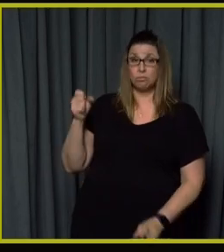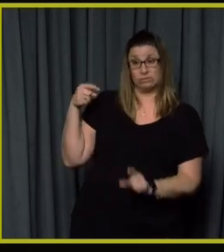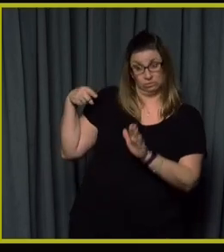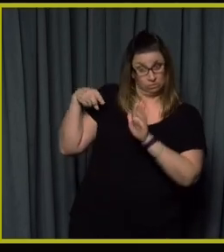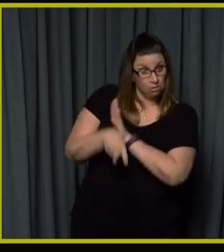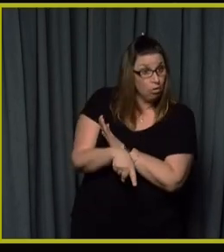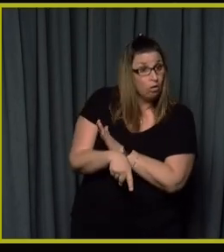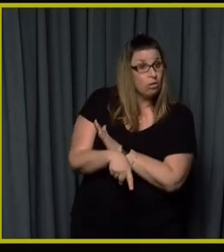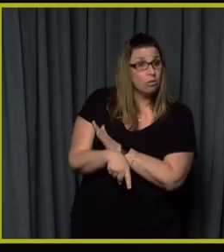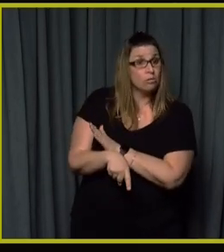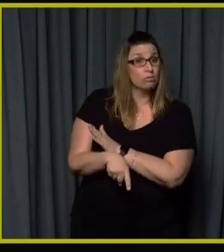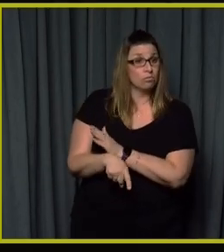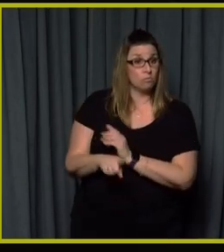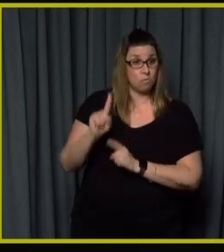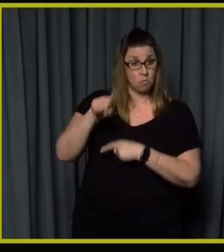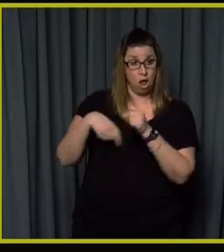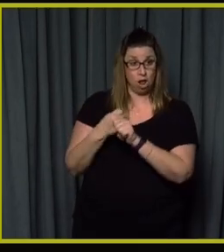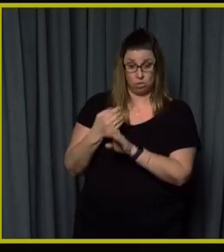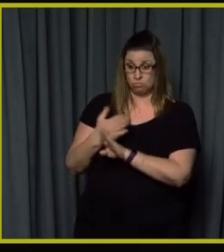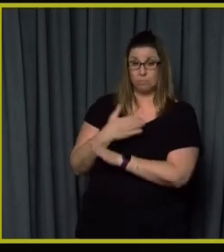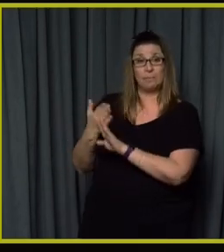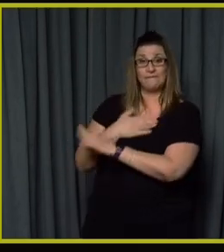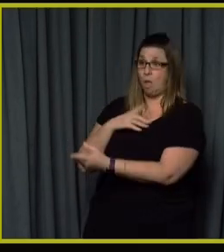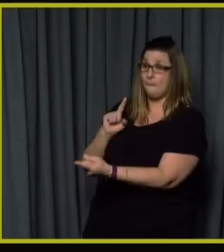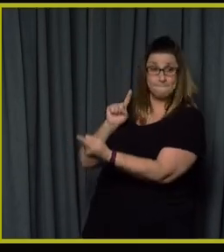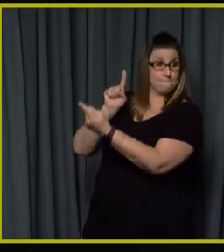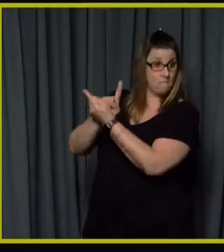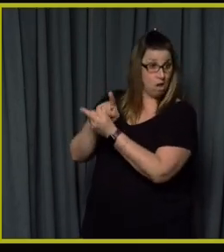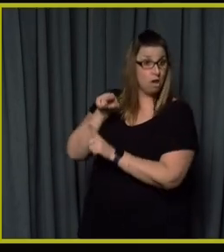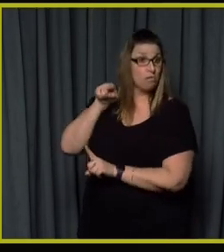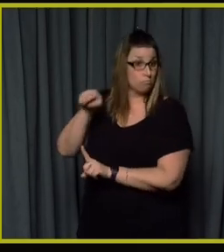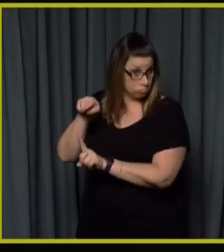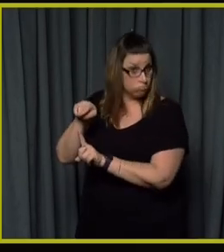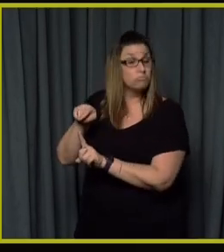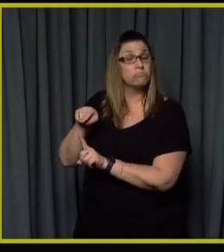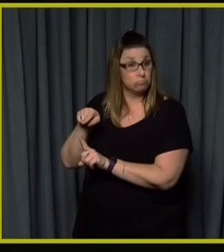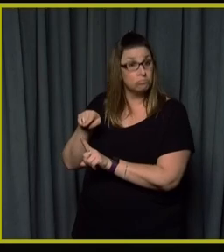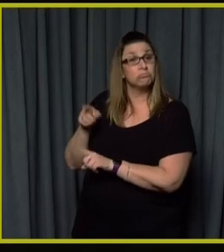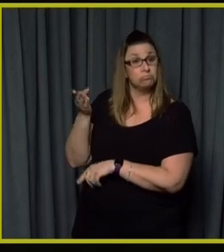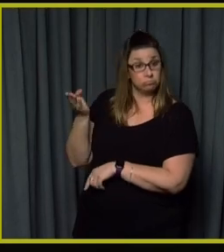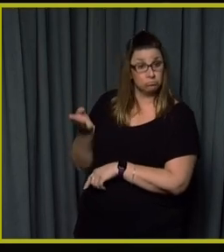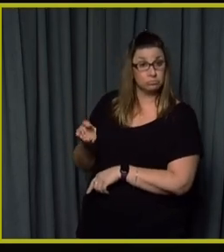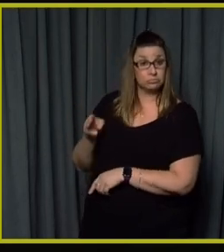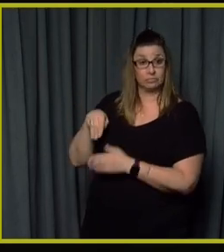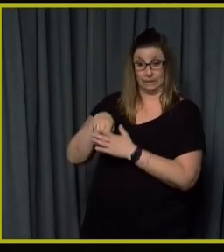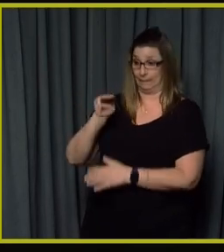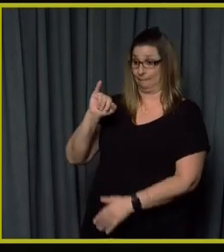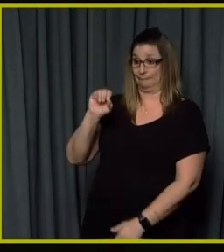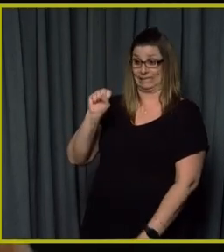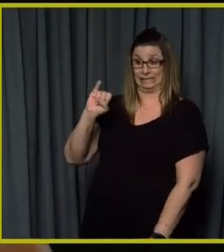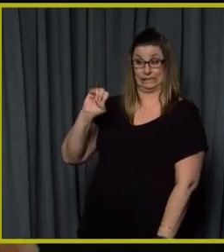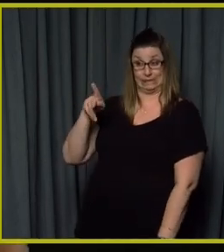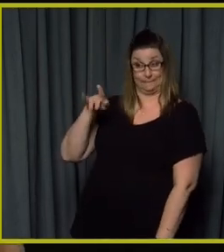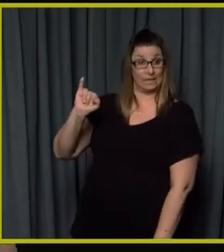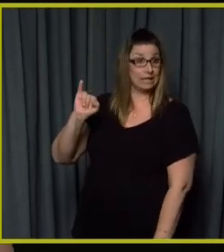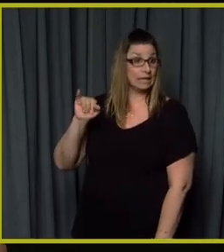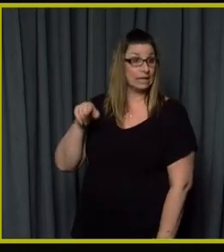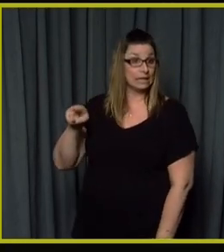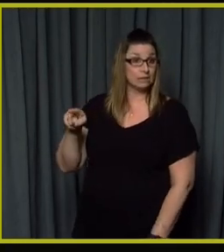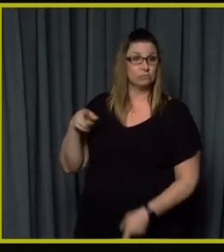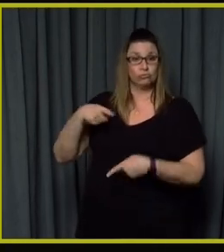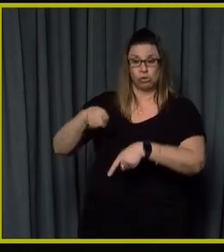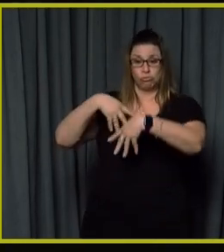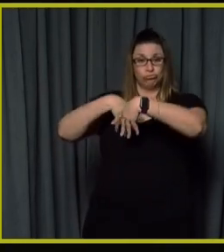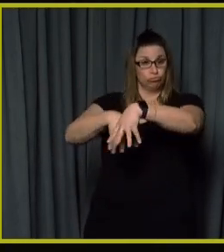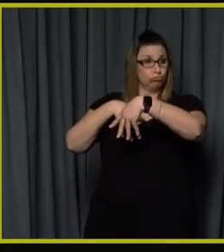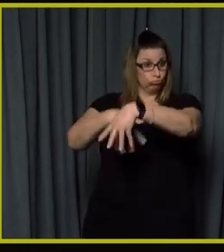Hamer marching on the streets of Indianola, Mississippi. We are living in